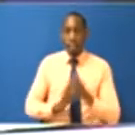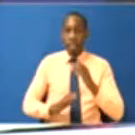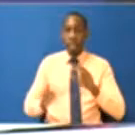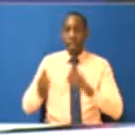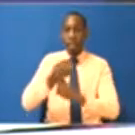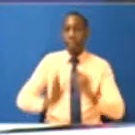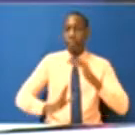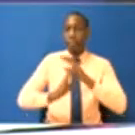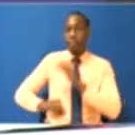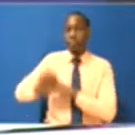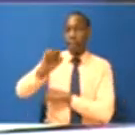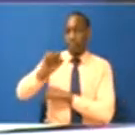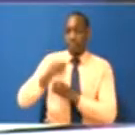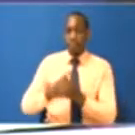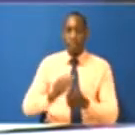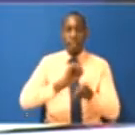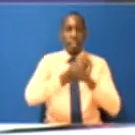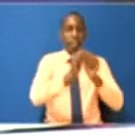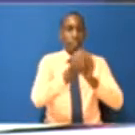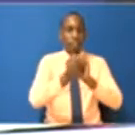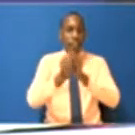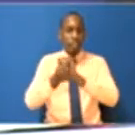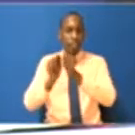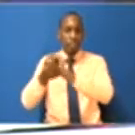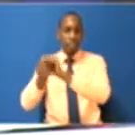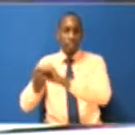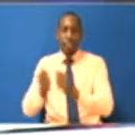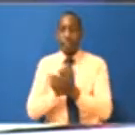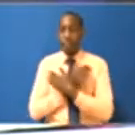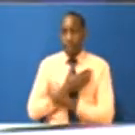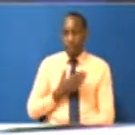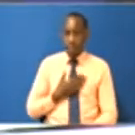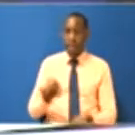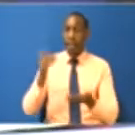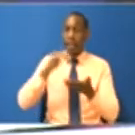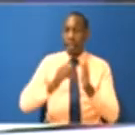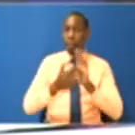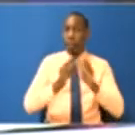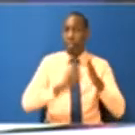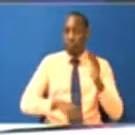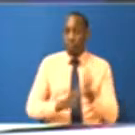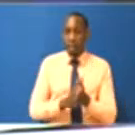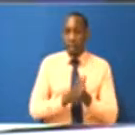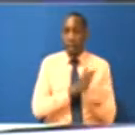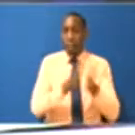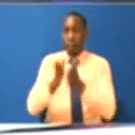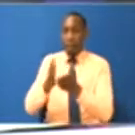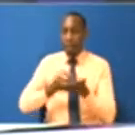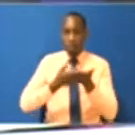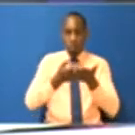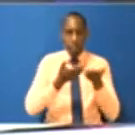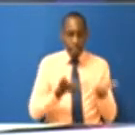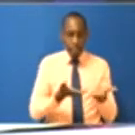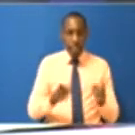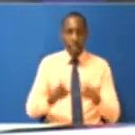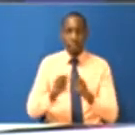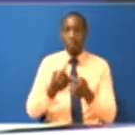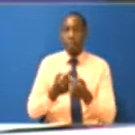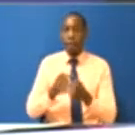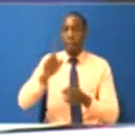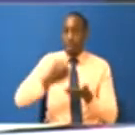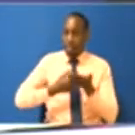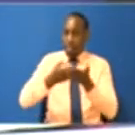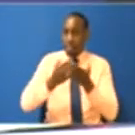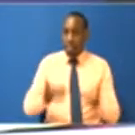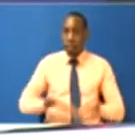five reforms reforms my friend so again this master plan that we're talking about only happy to talk about okay